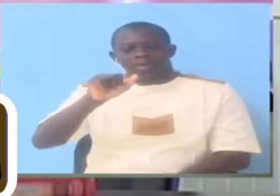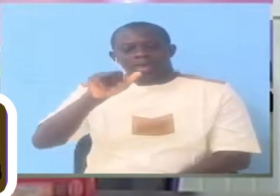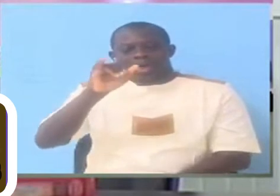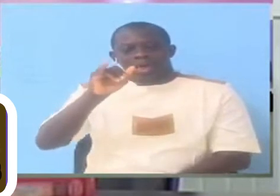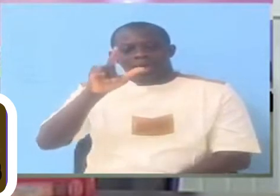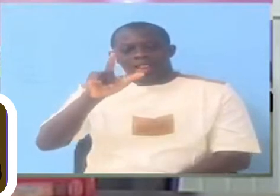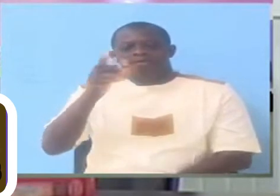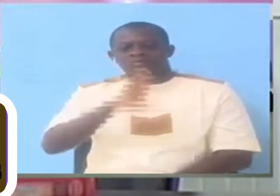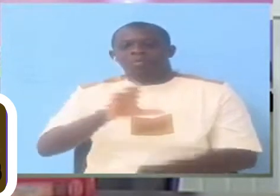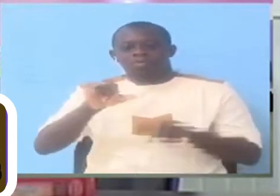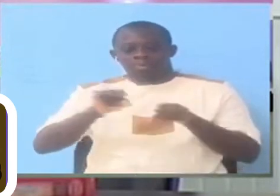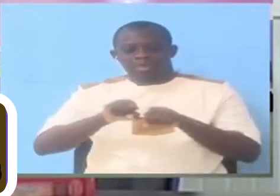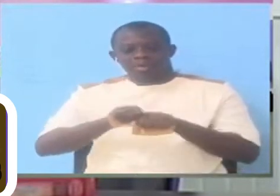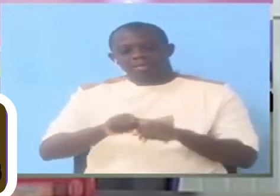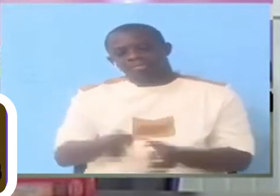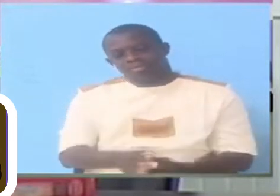Lacon, Senegalese.